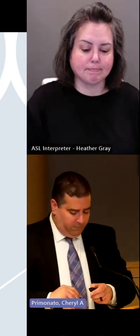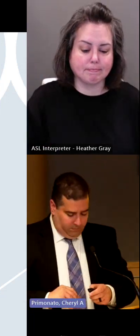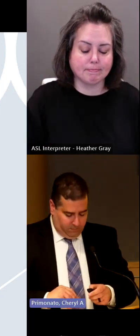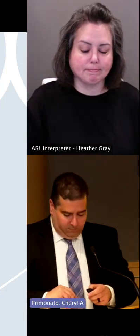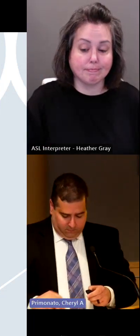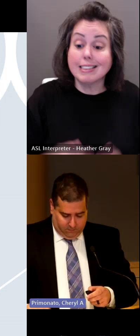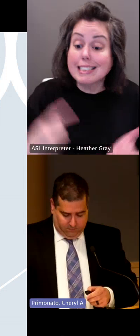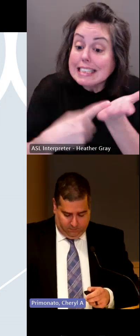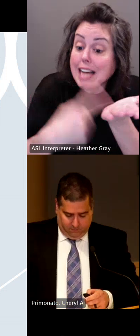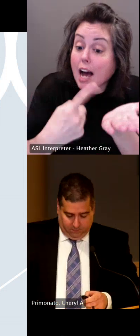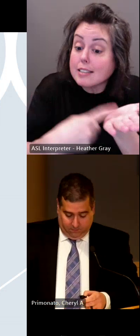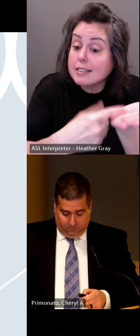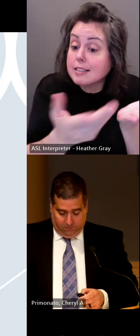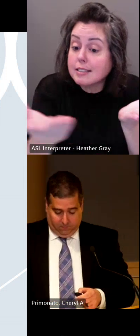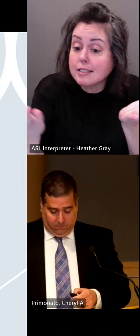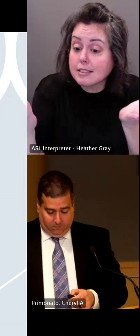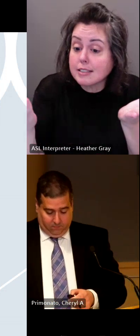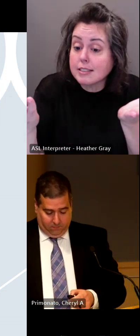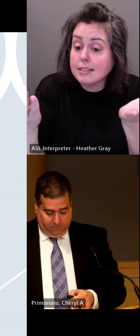Any discussion?